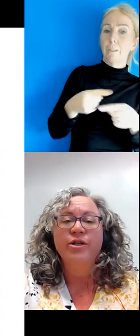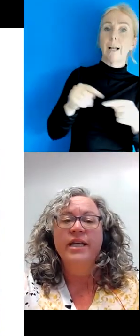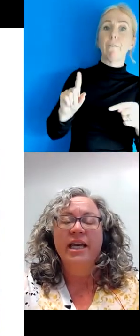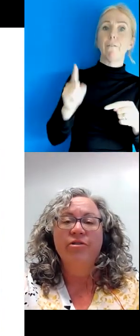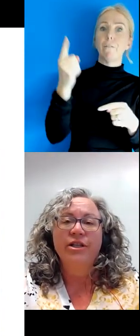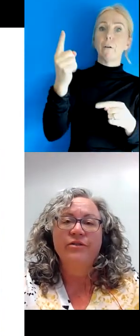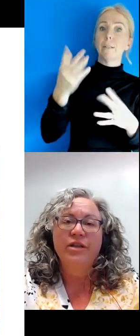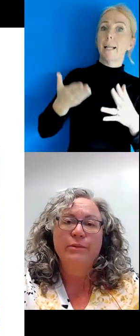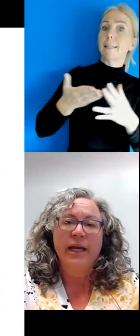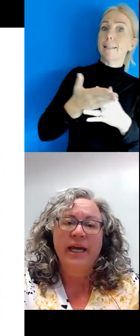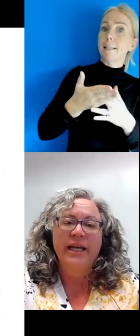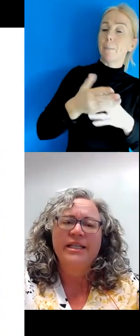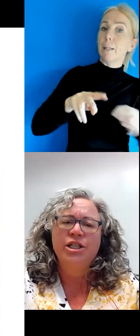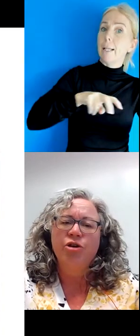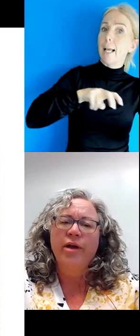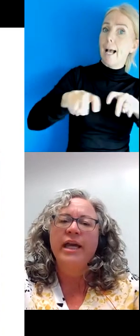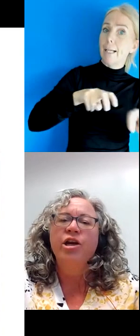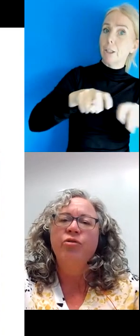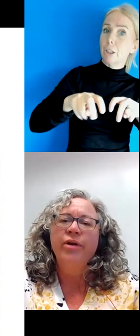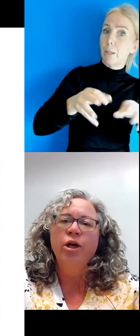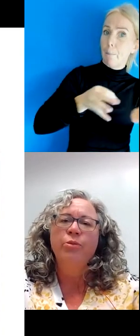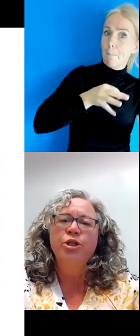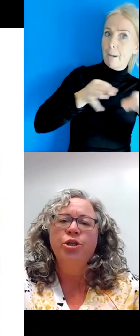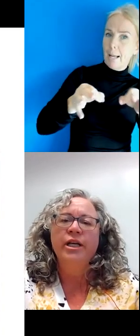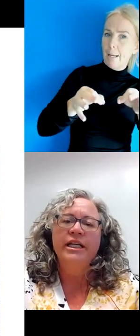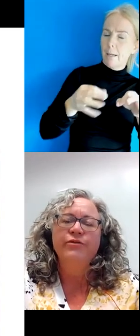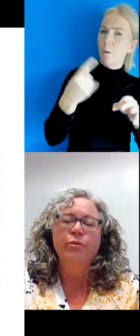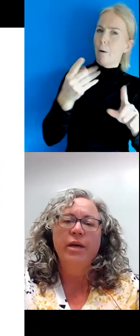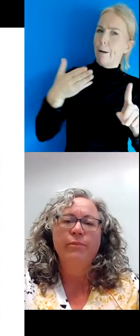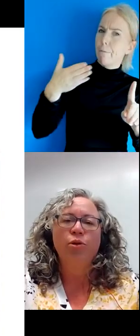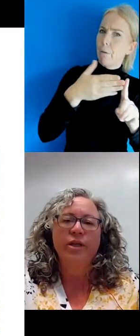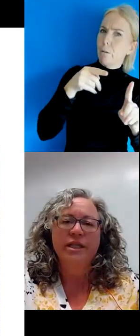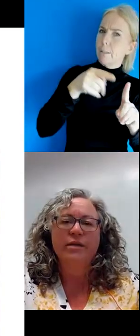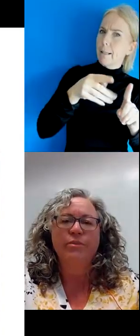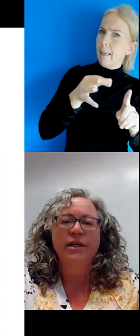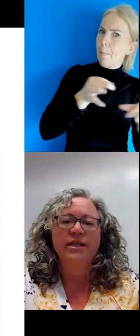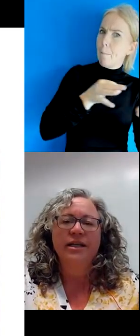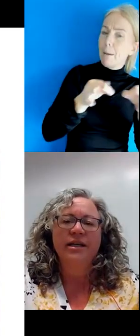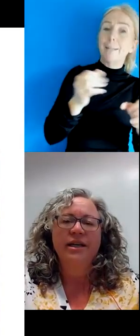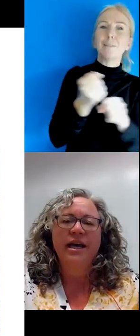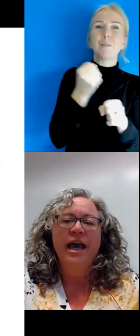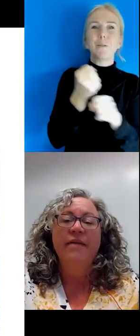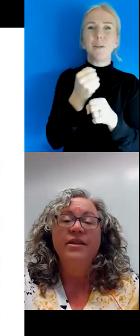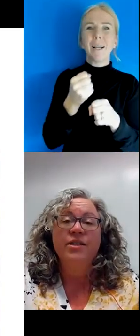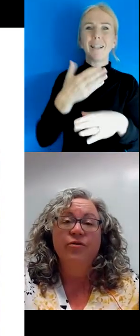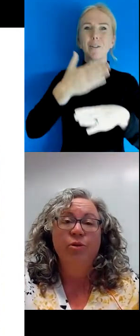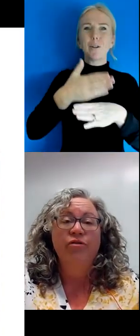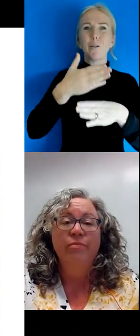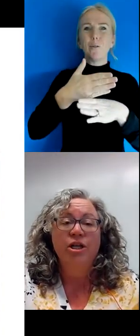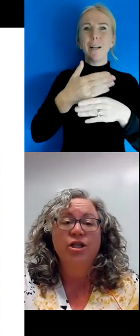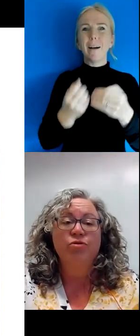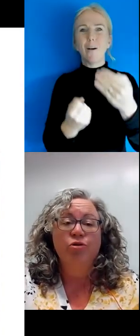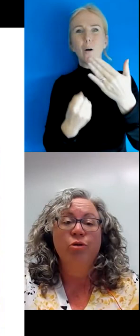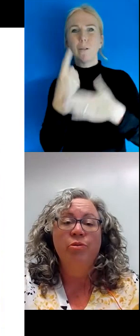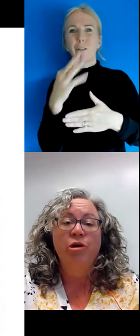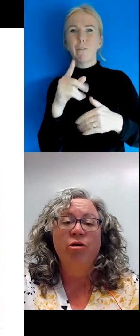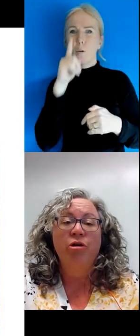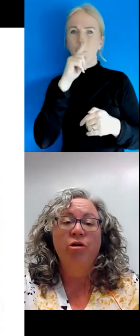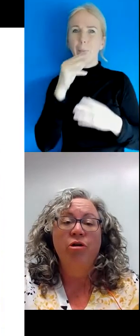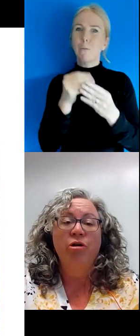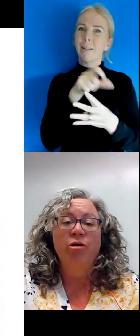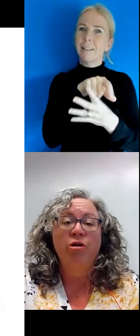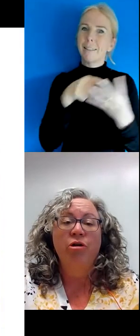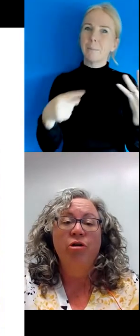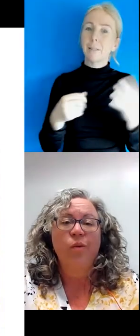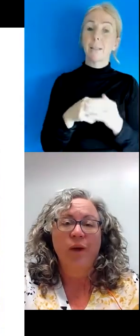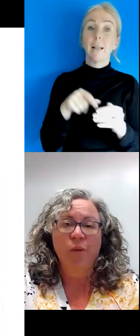of the focus areas of this plan is to create career opportunities for people with disability, and this Affirmative Measures recruitment